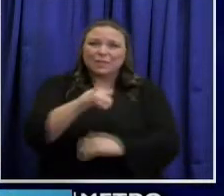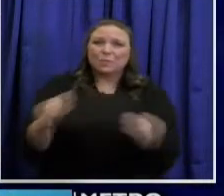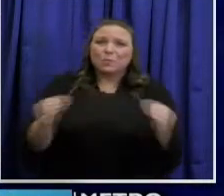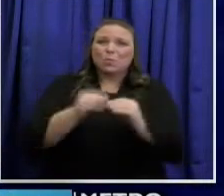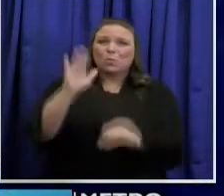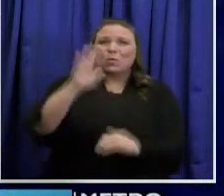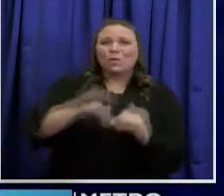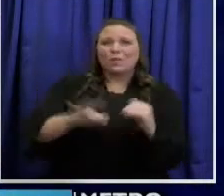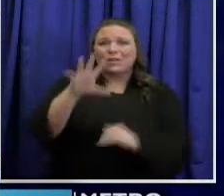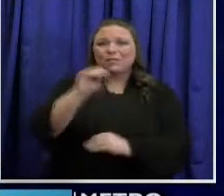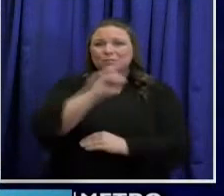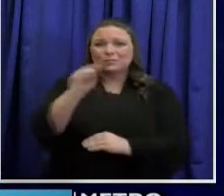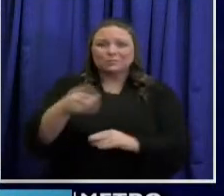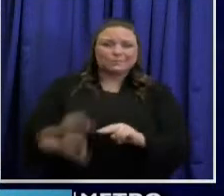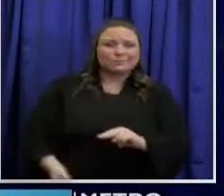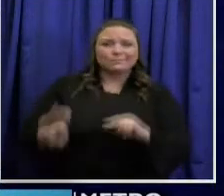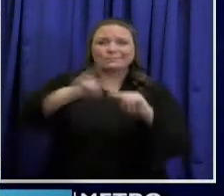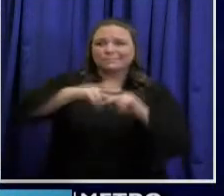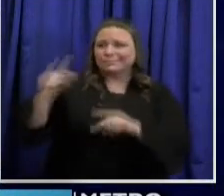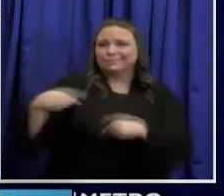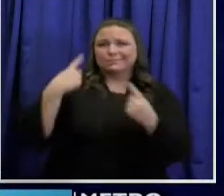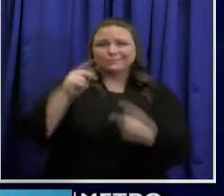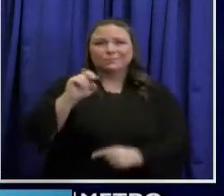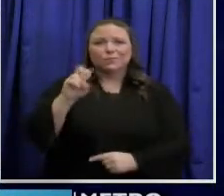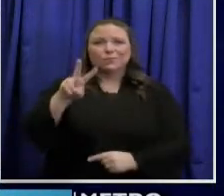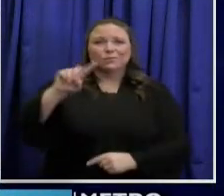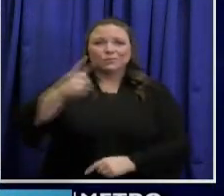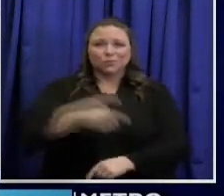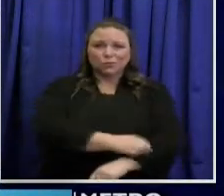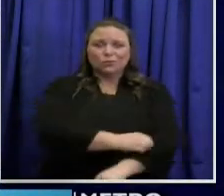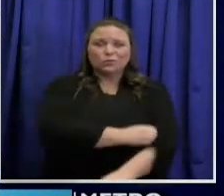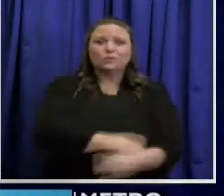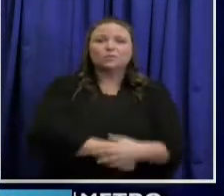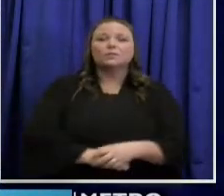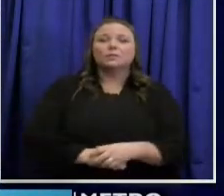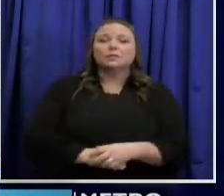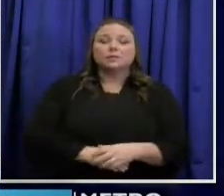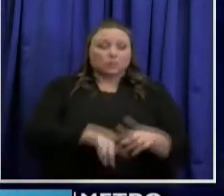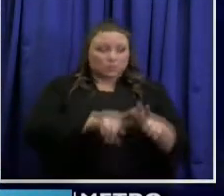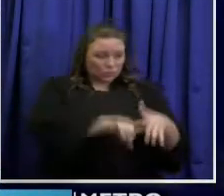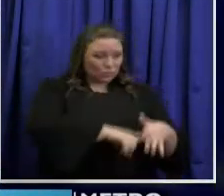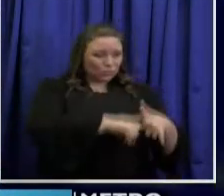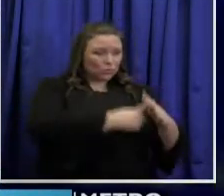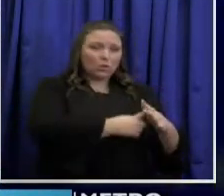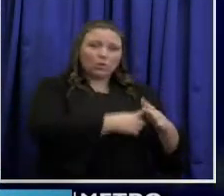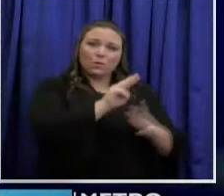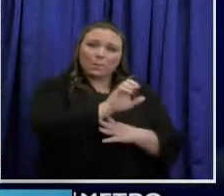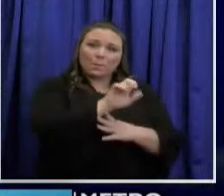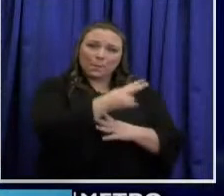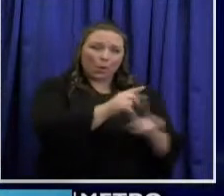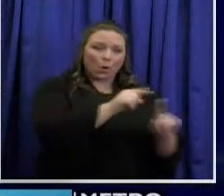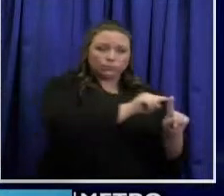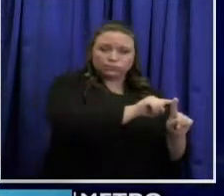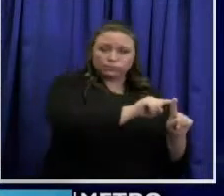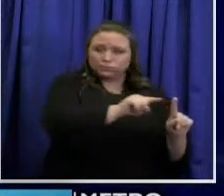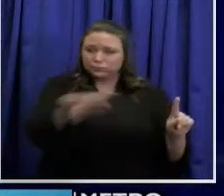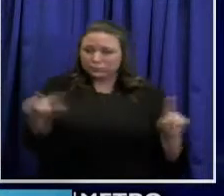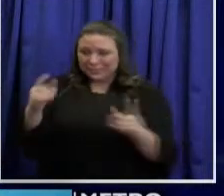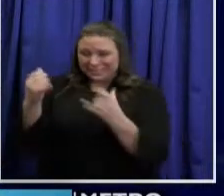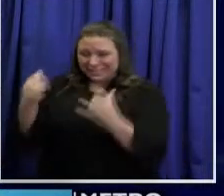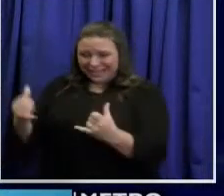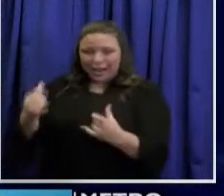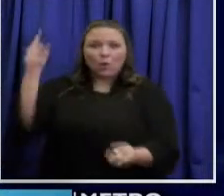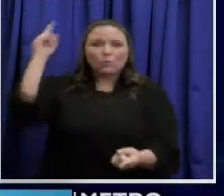50% increase since November the 1st. From the beginning, flattening the curve has been about preserving